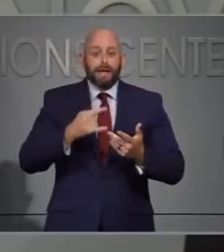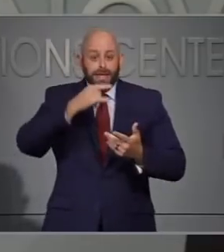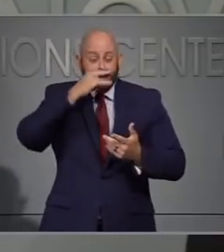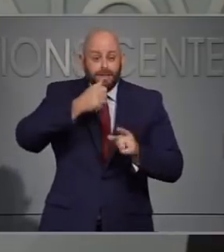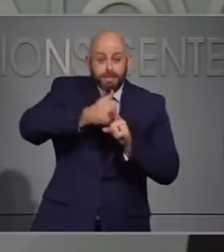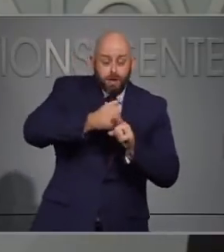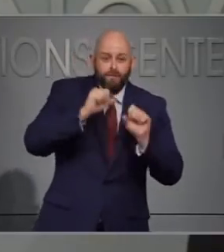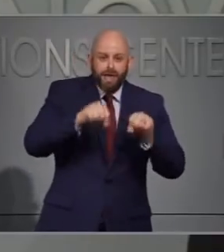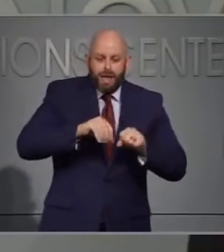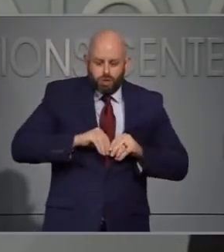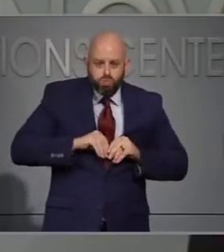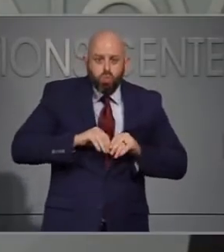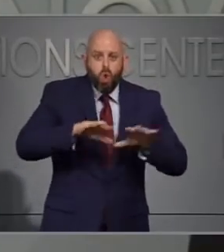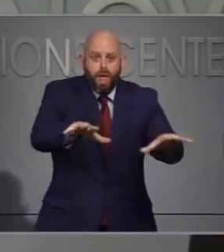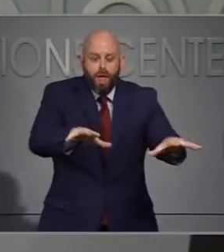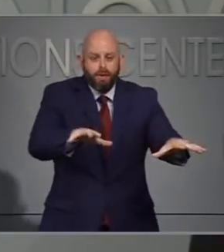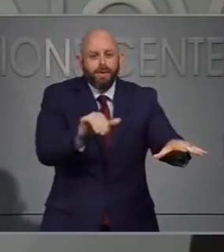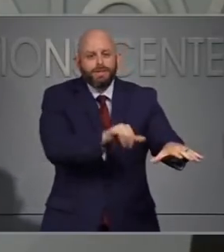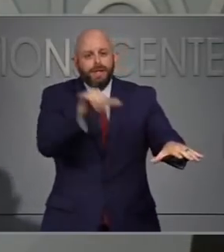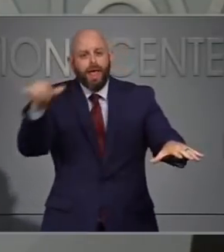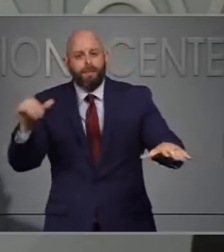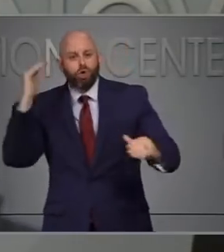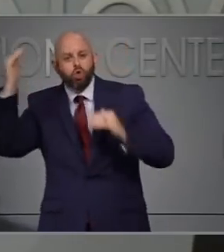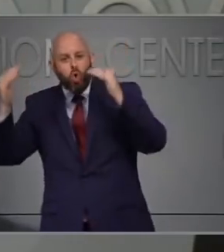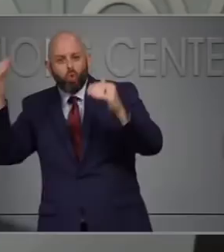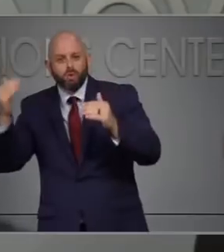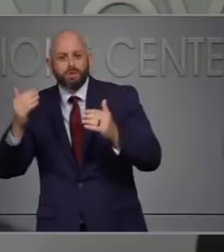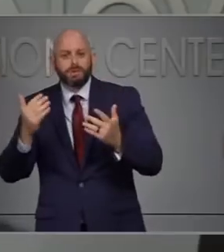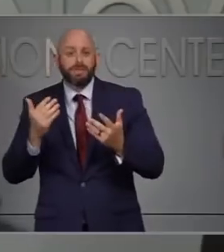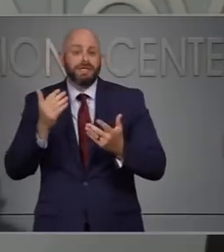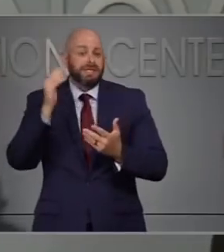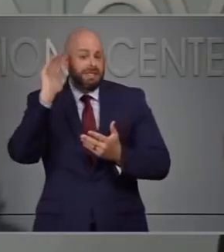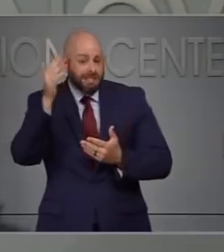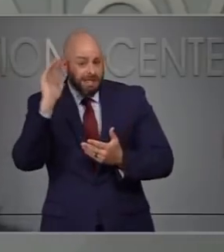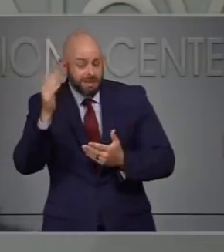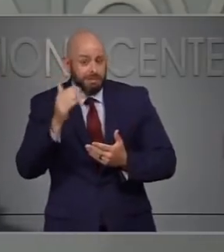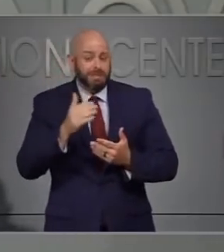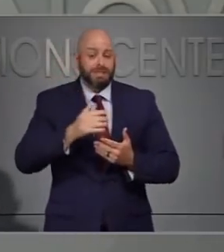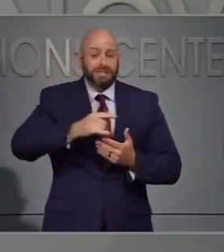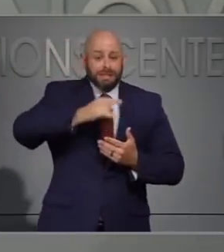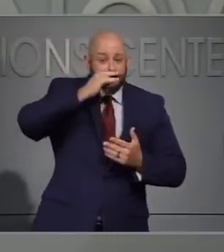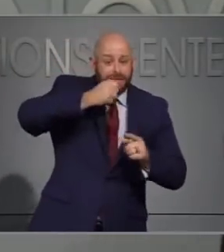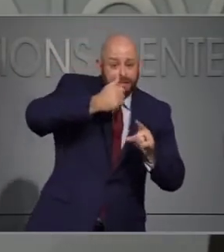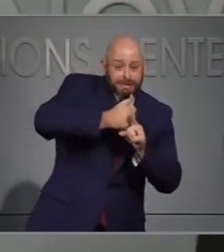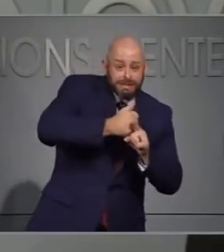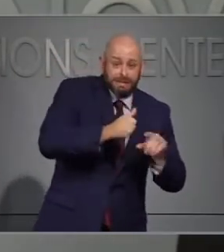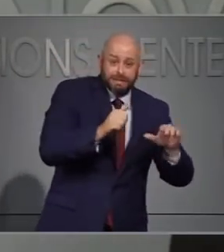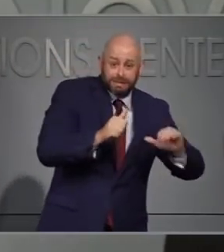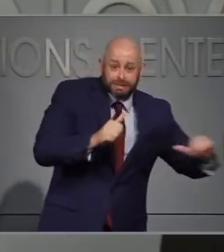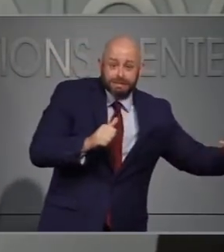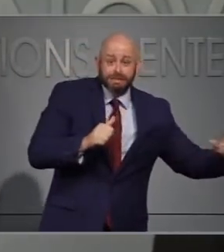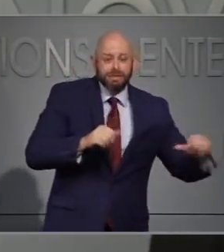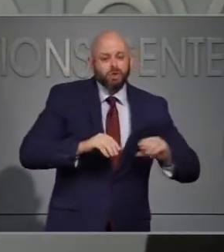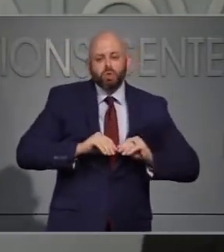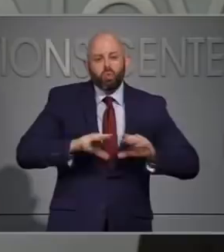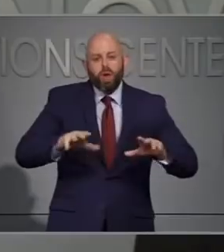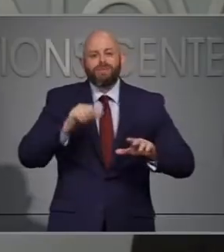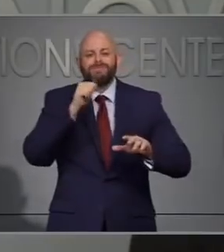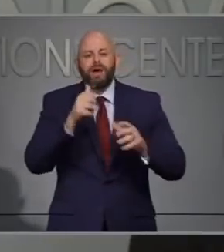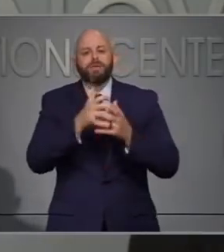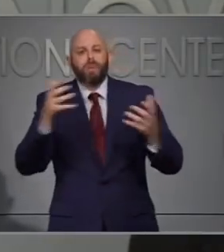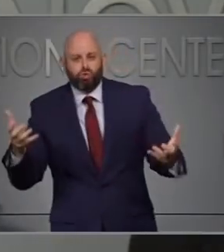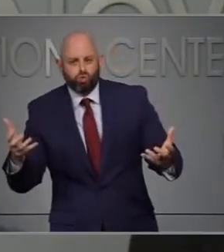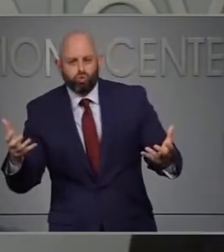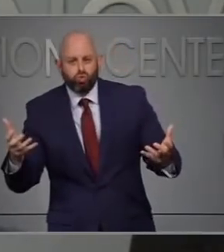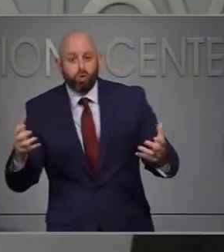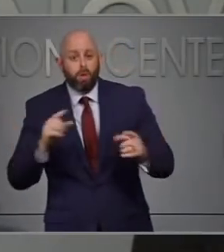the virus in the same way adults do? It looks like kids transmit the virus less well than adults do.